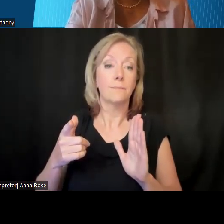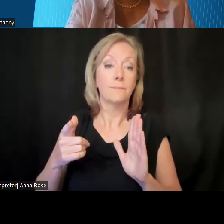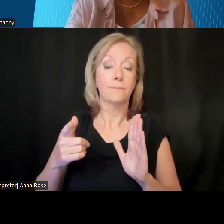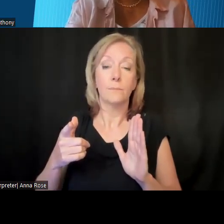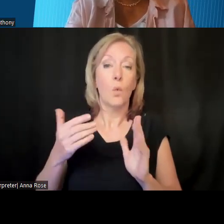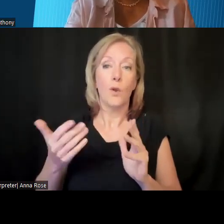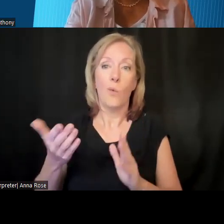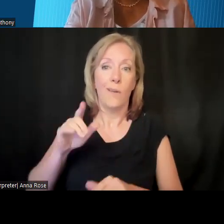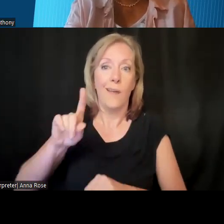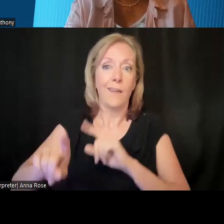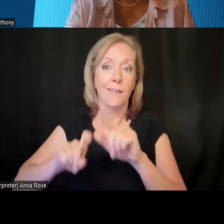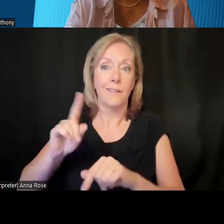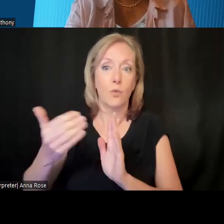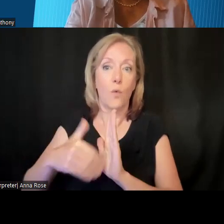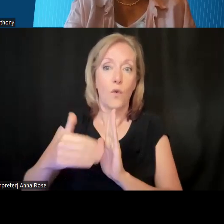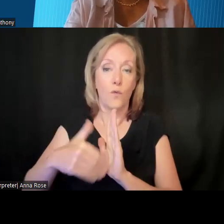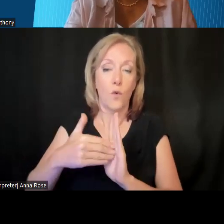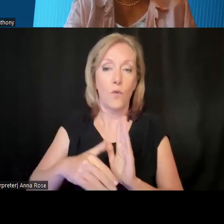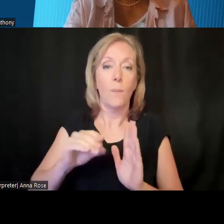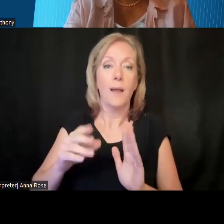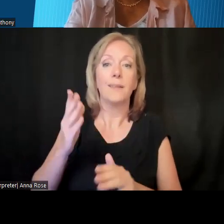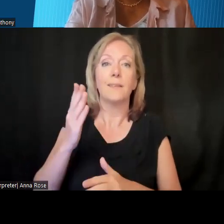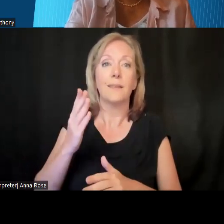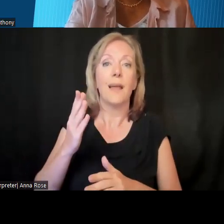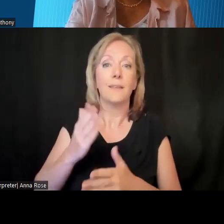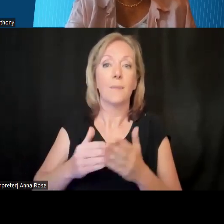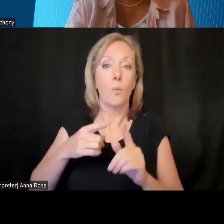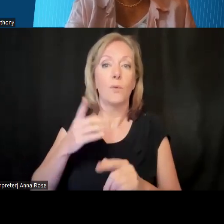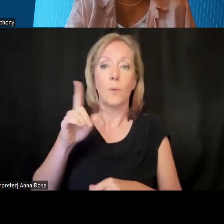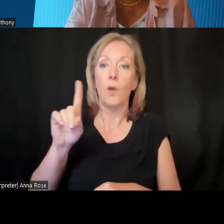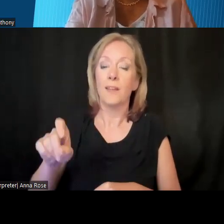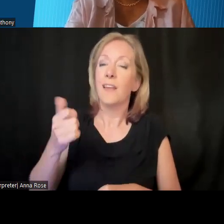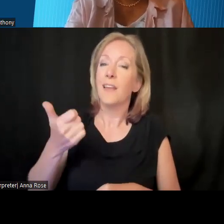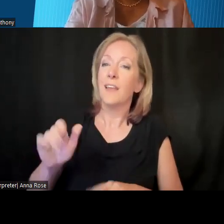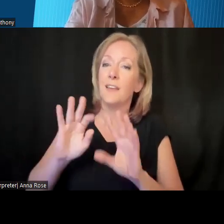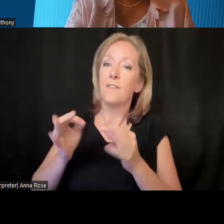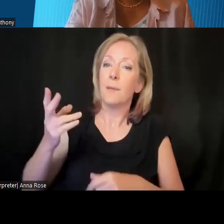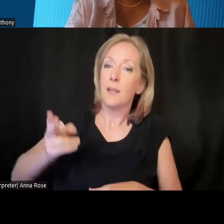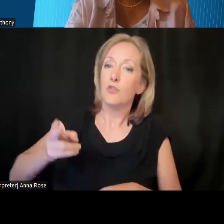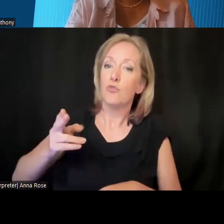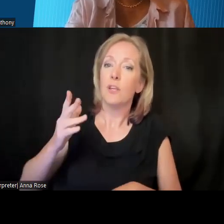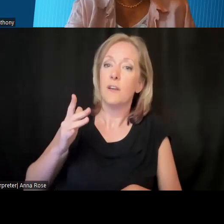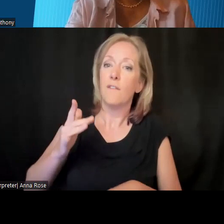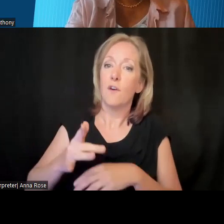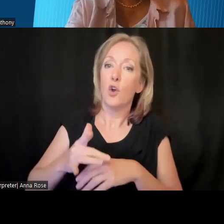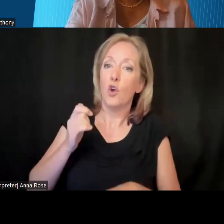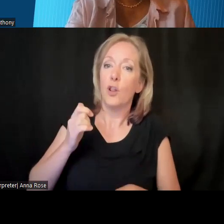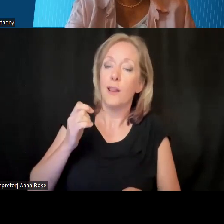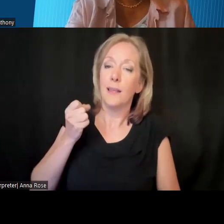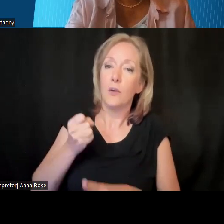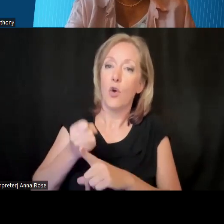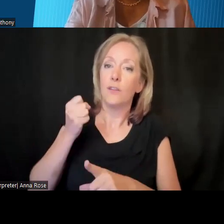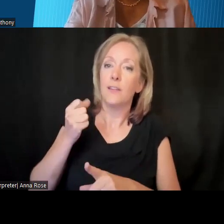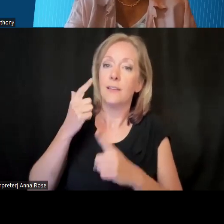system of how you collect this information, is there a family history of early onset hearing or